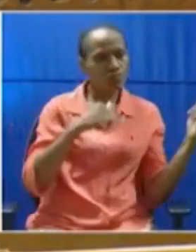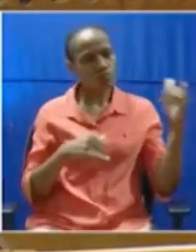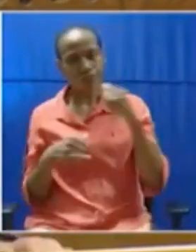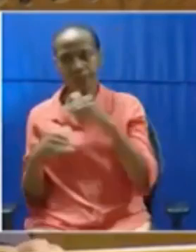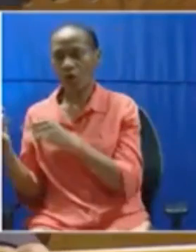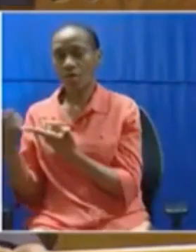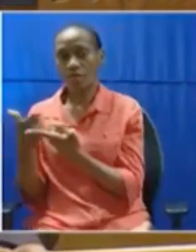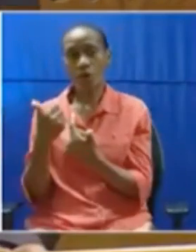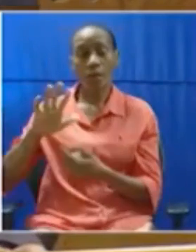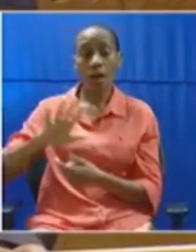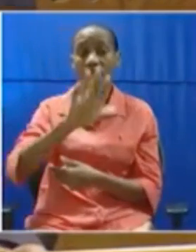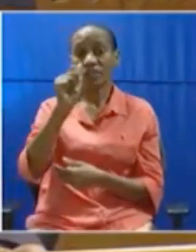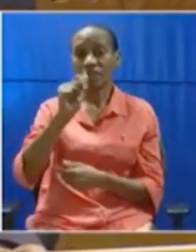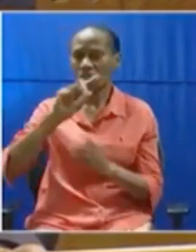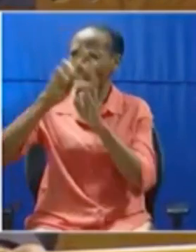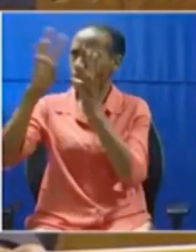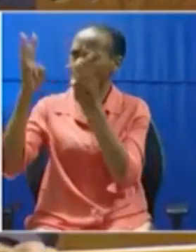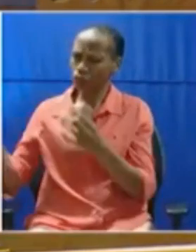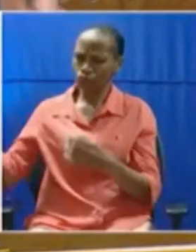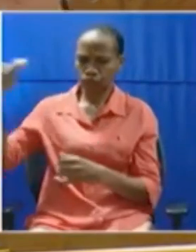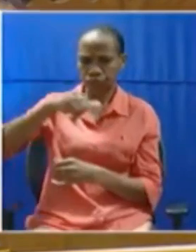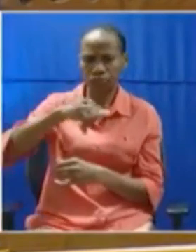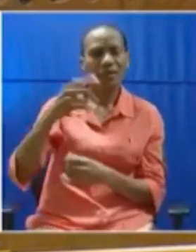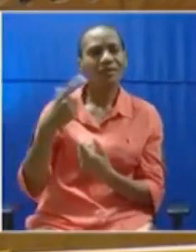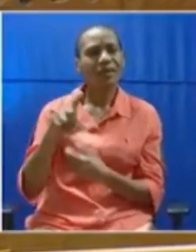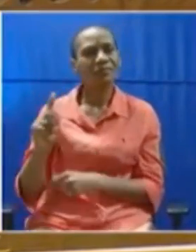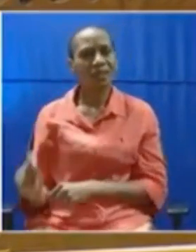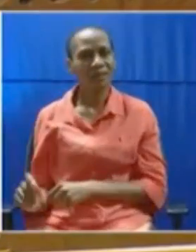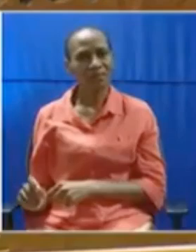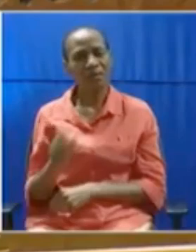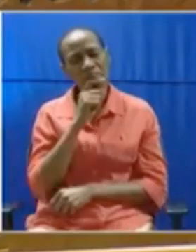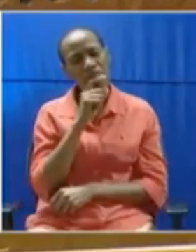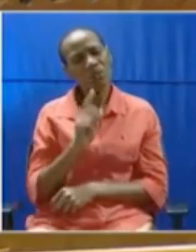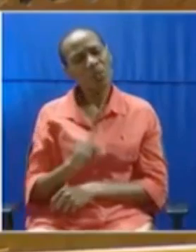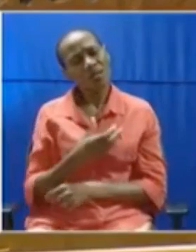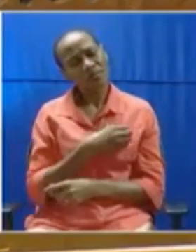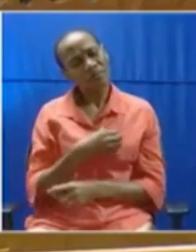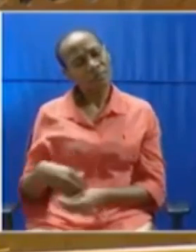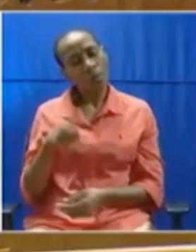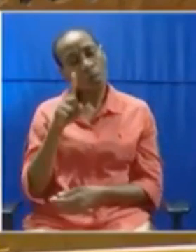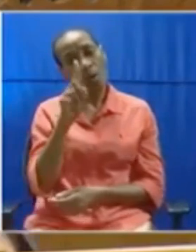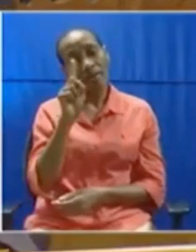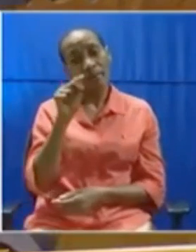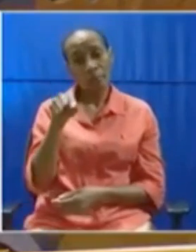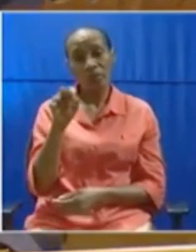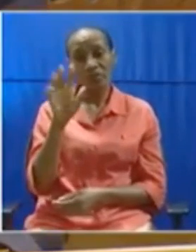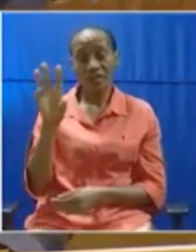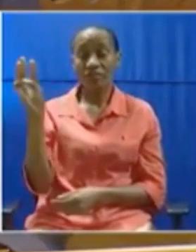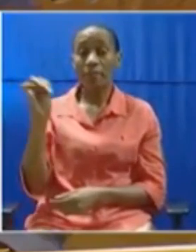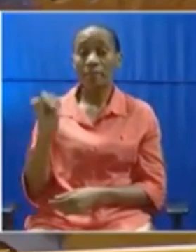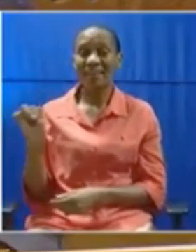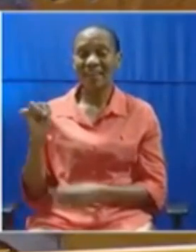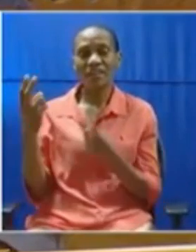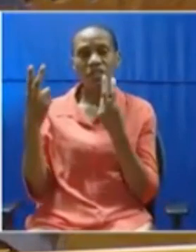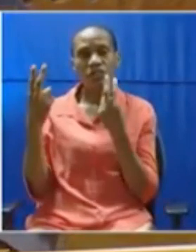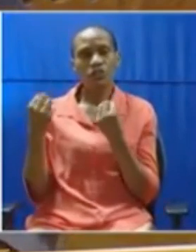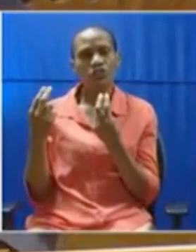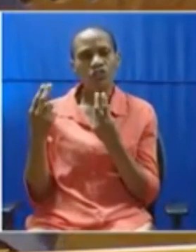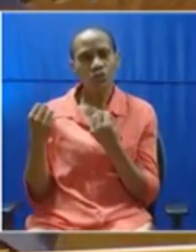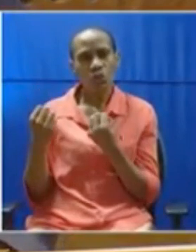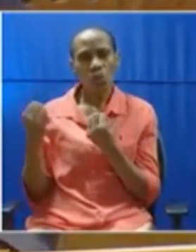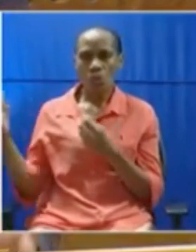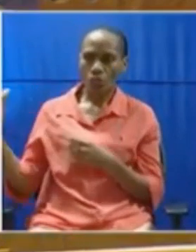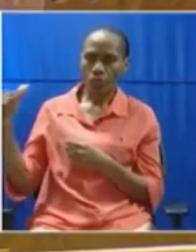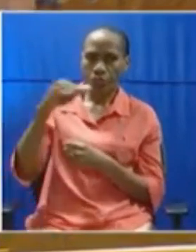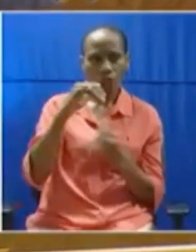world to Cape Town. That means, Mr. President, 1.5 million new seats in and out of our